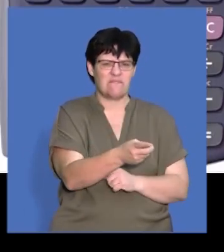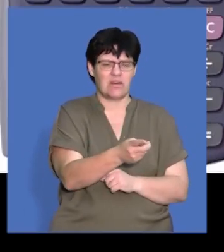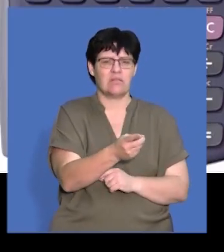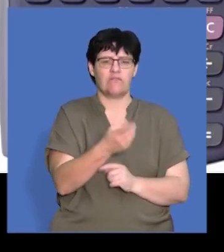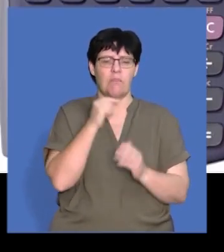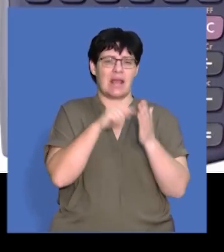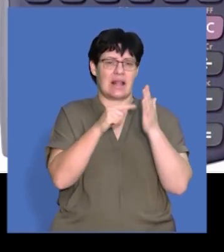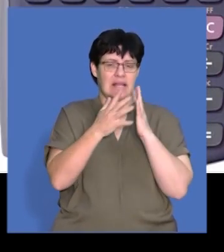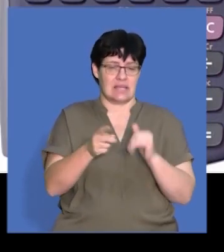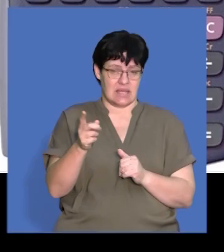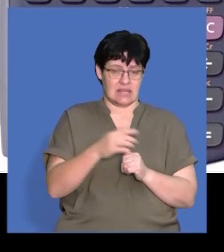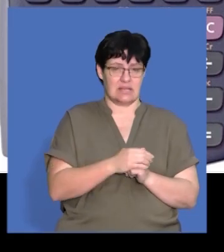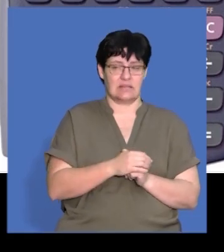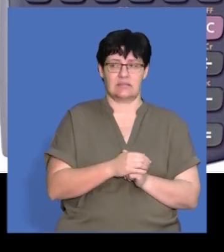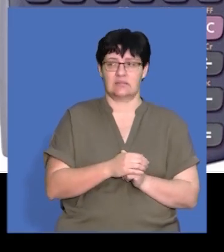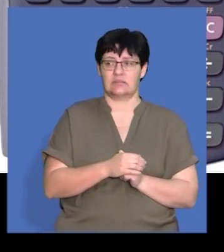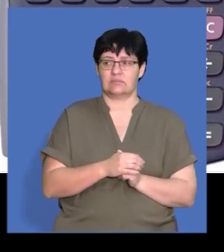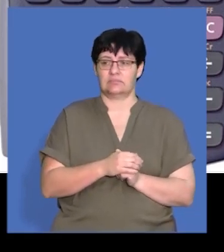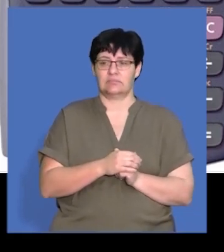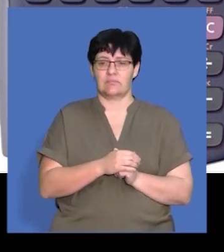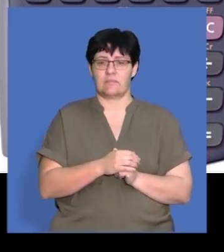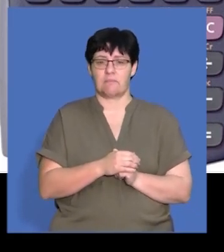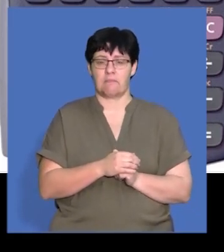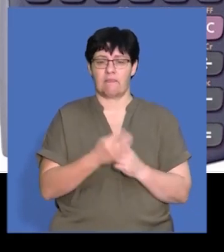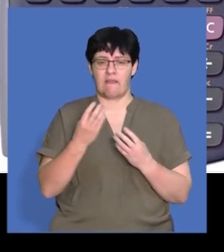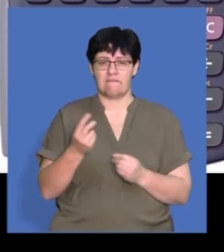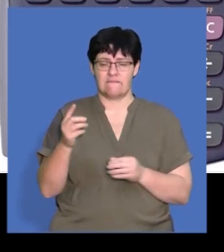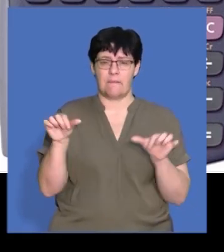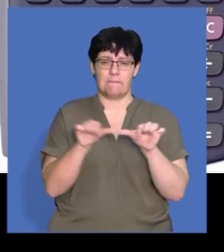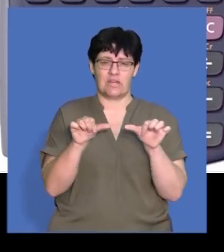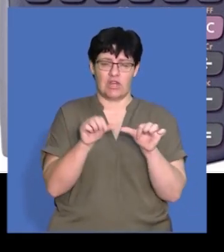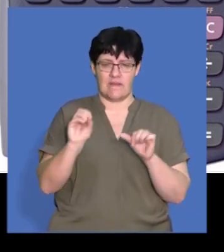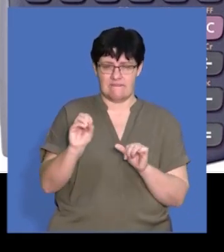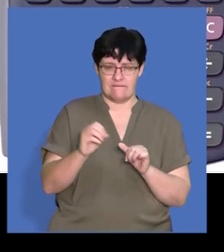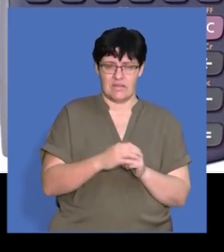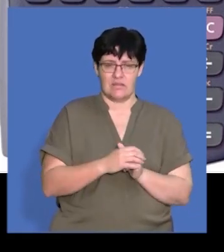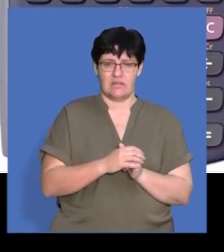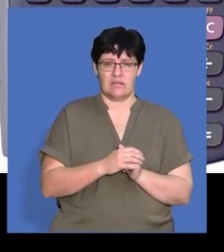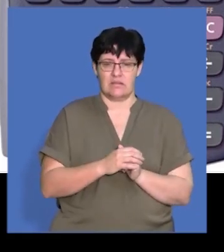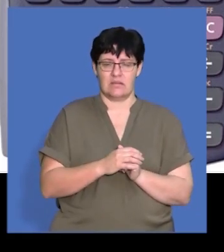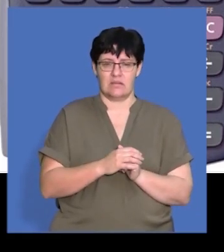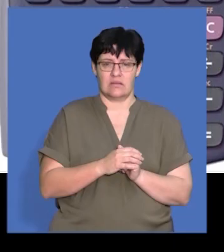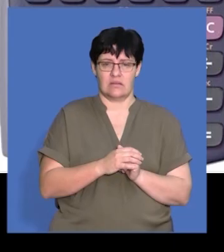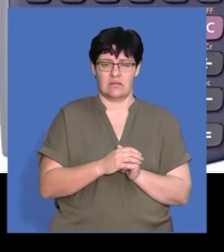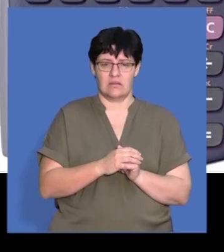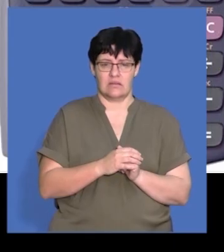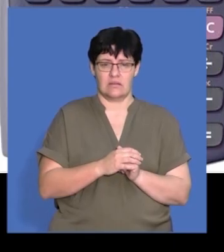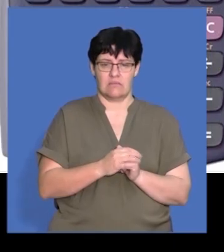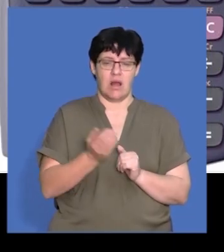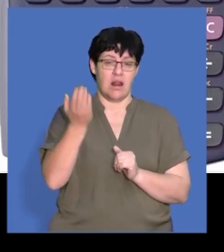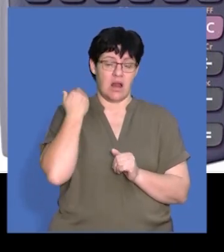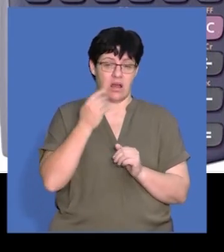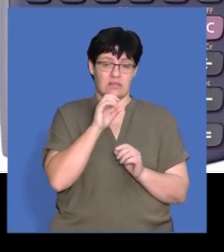from my calculator. Now my calculator has got this measurement in here. So that was my last